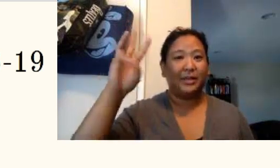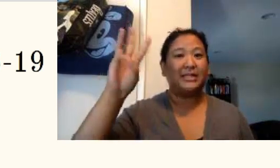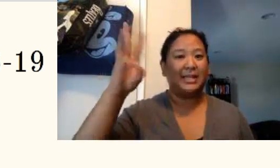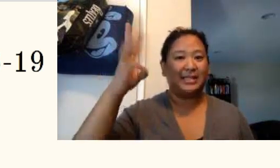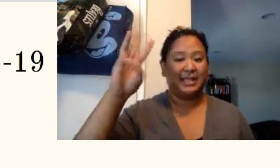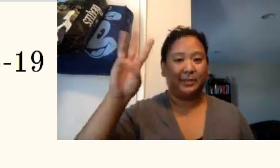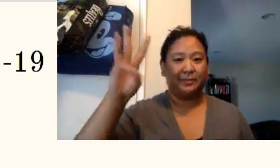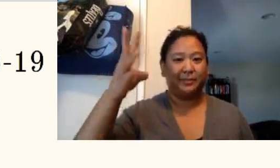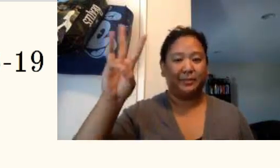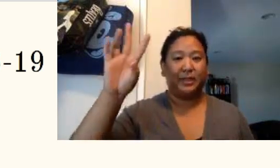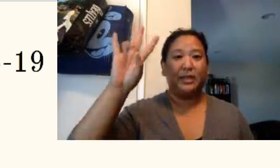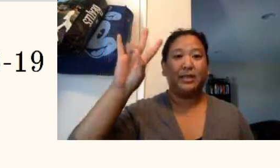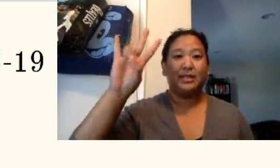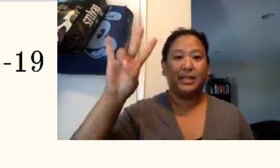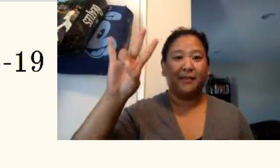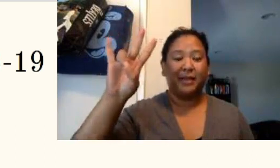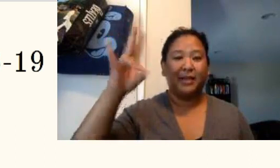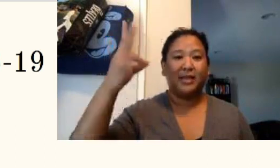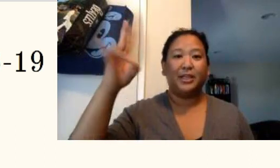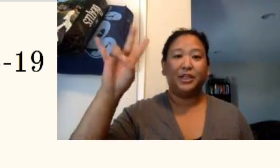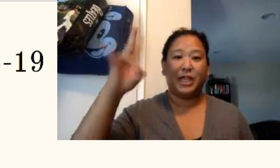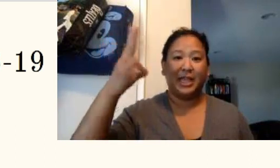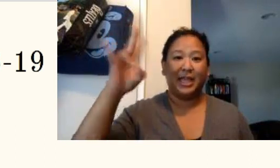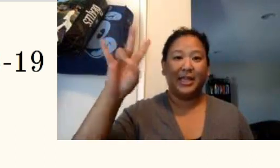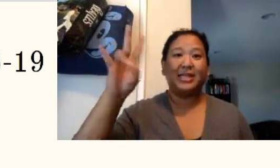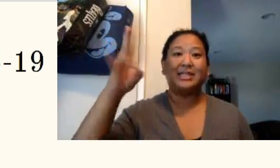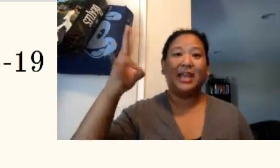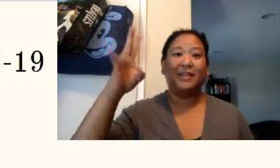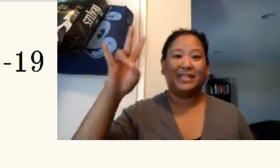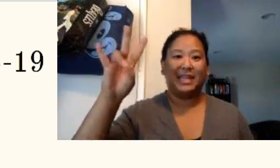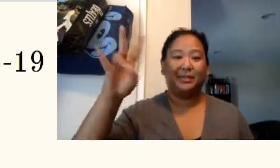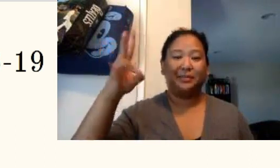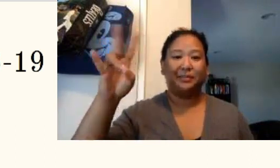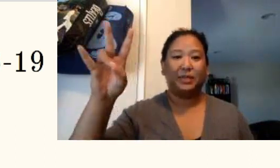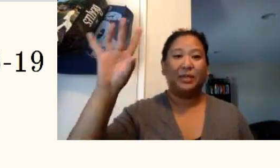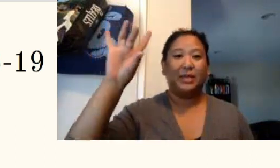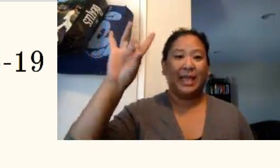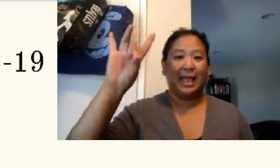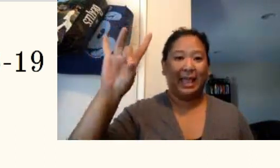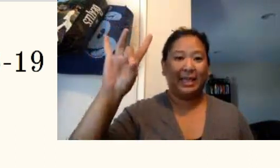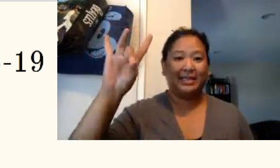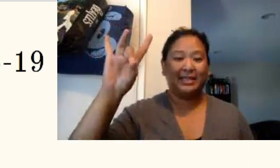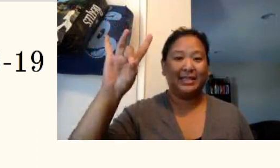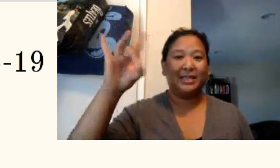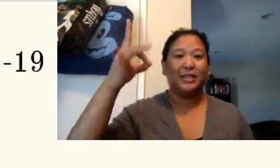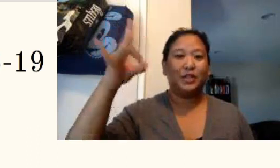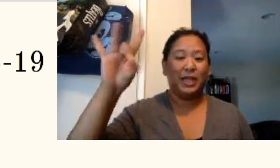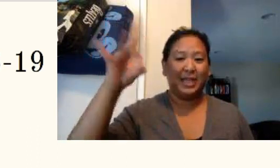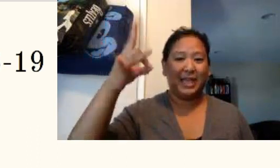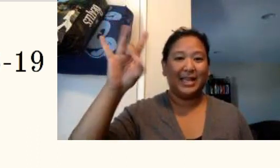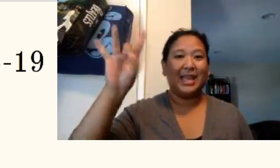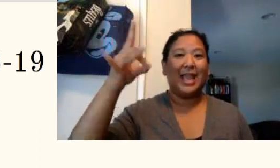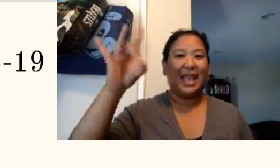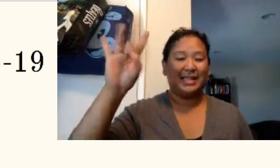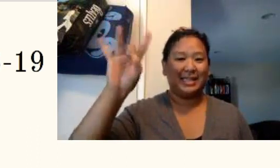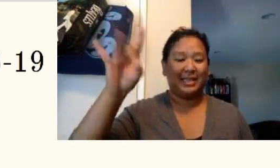it, 16. 7, you shake it, 17. 8, you shake